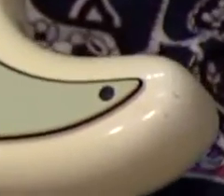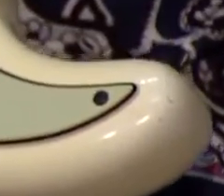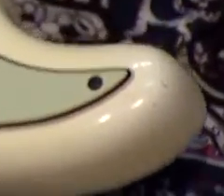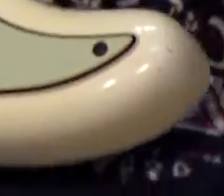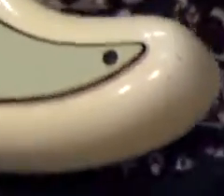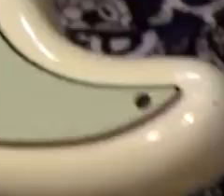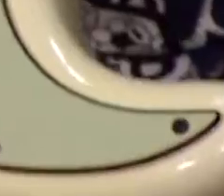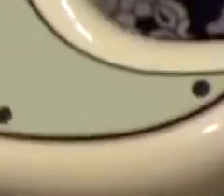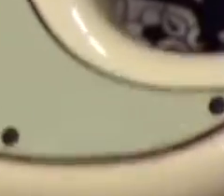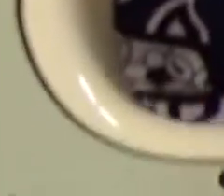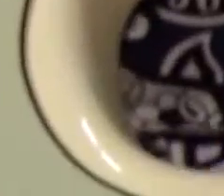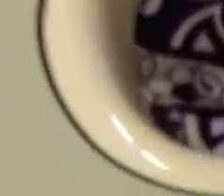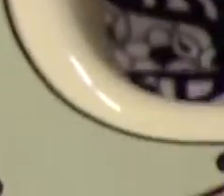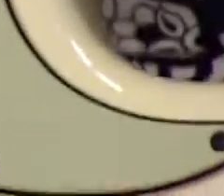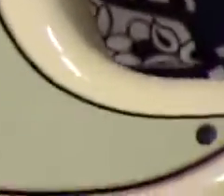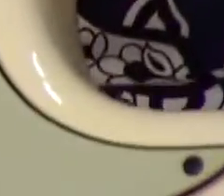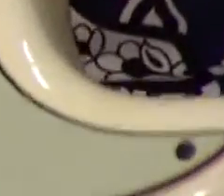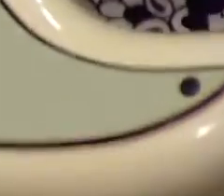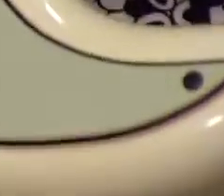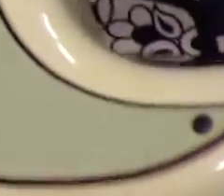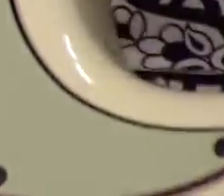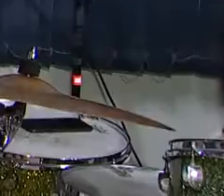me.